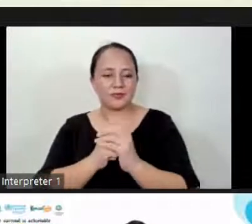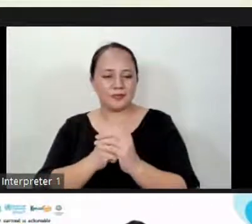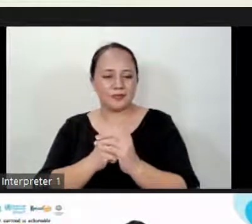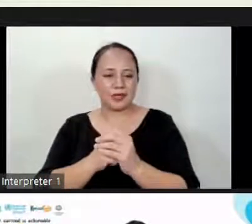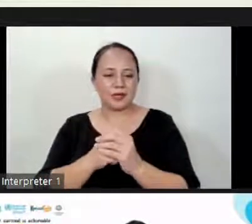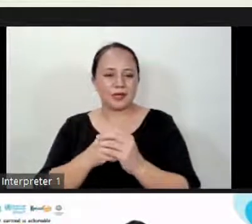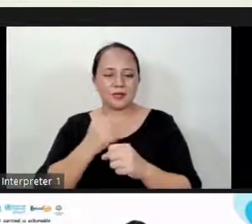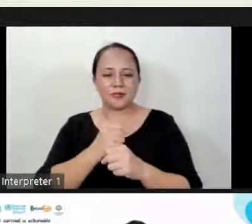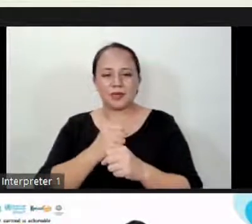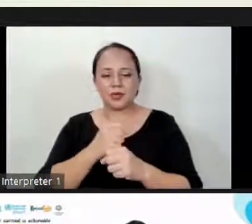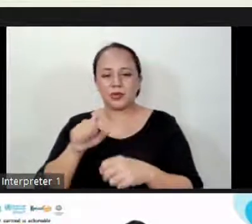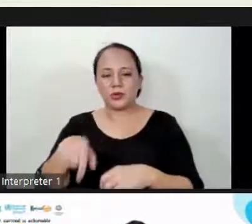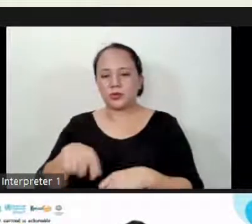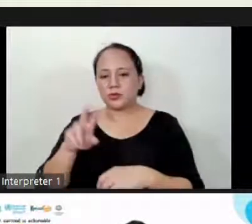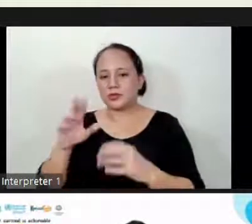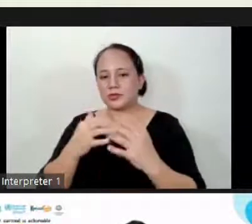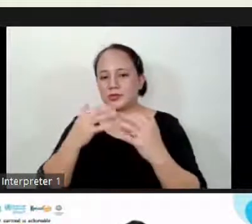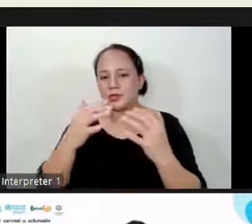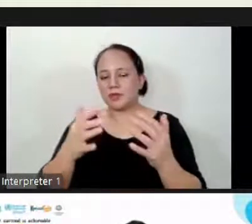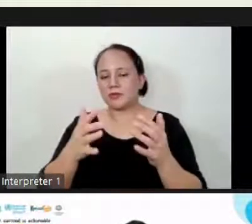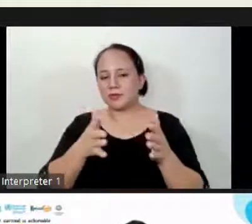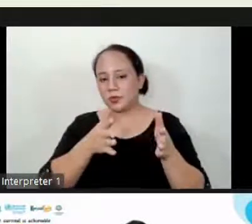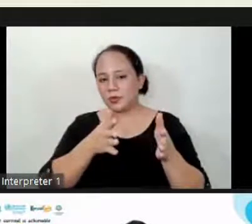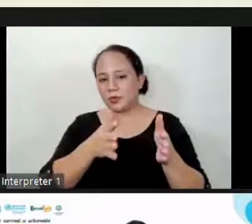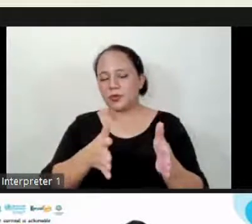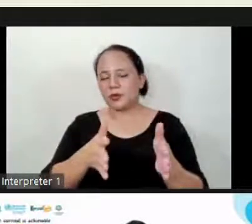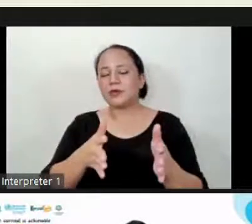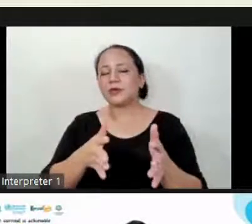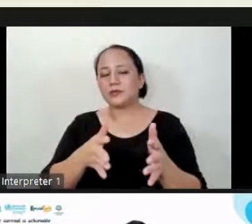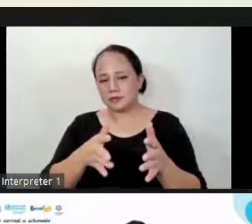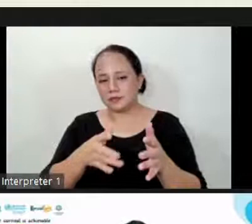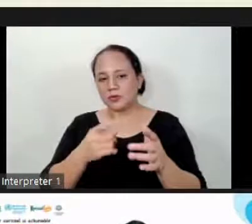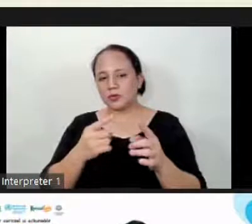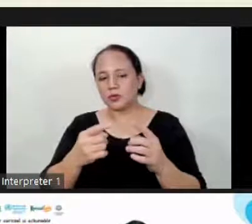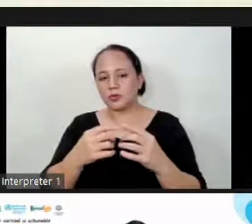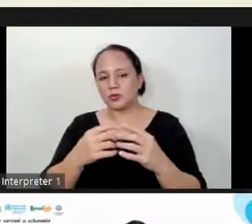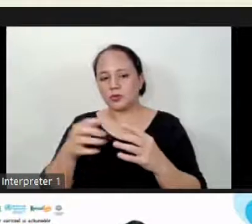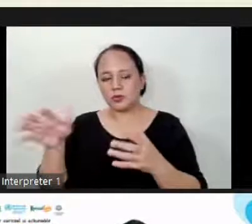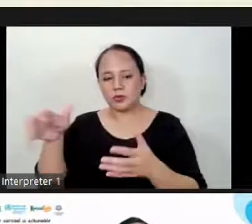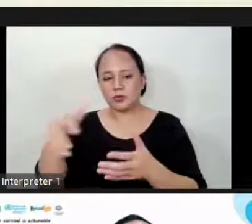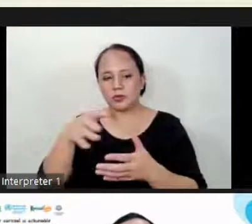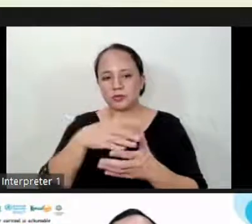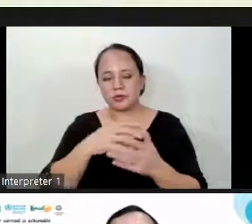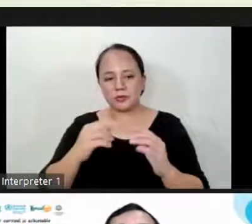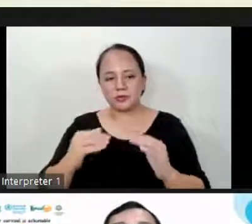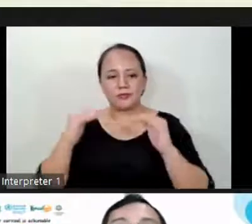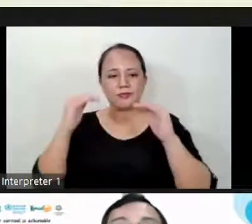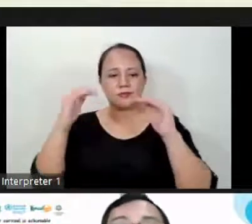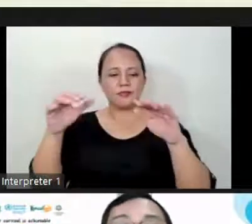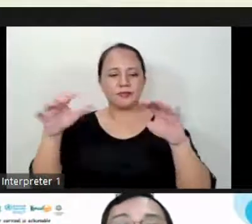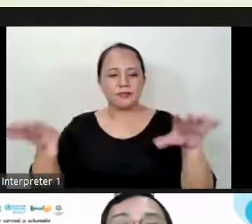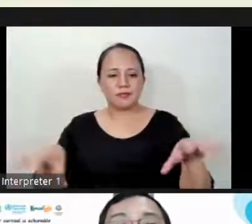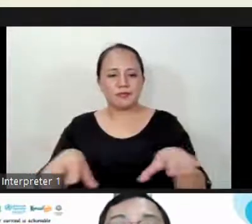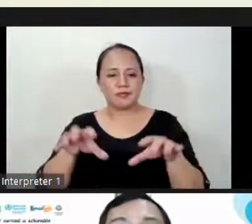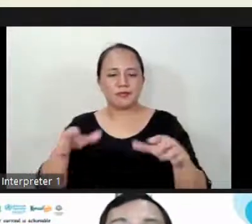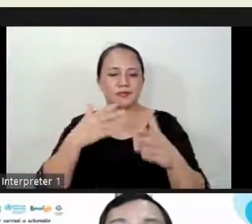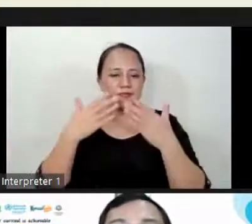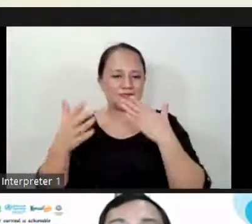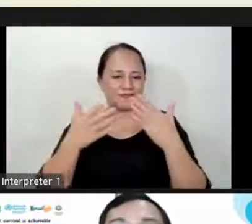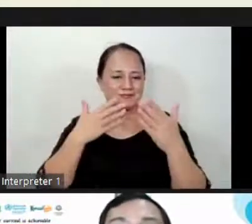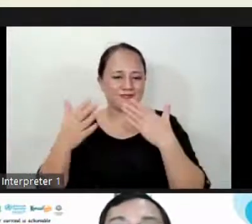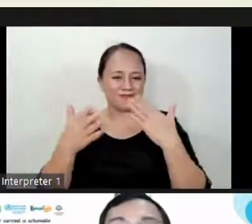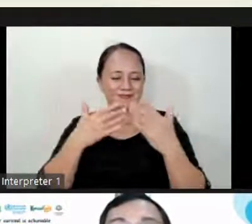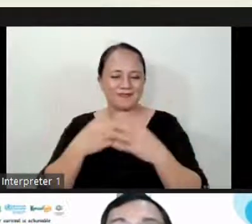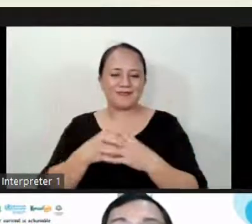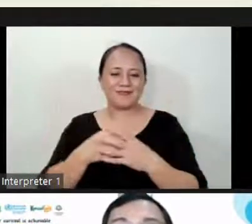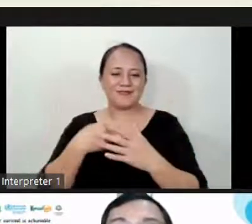making use of this summit as a pivot to galvanize and accelerate action. Thank you very much for